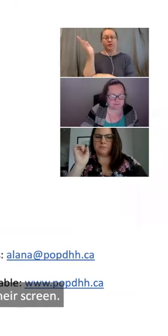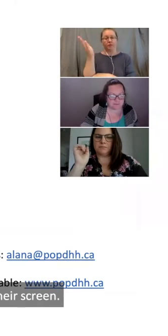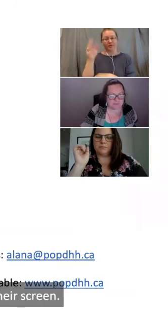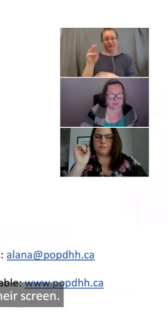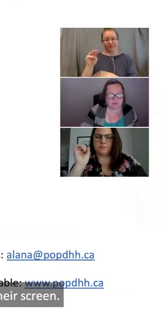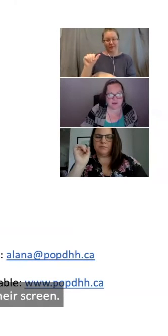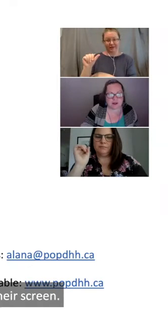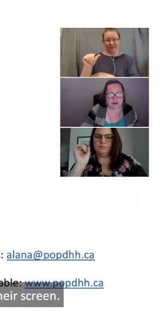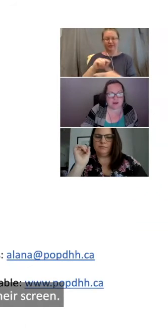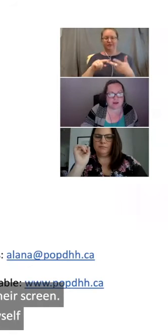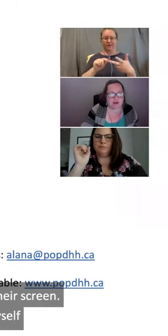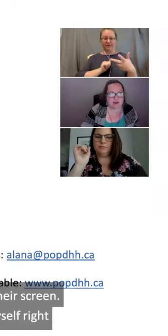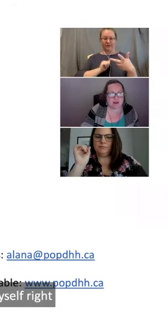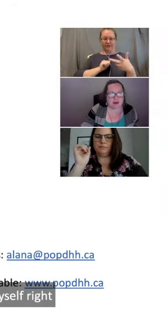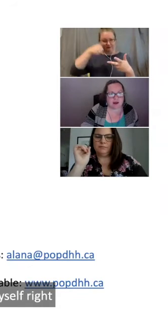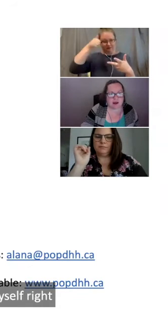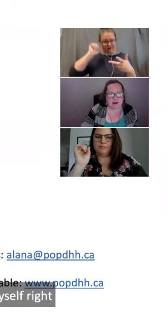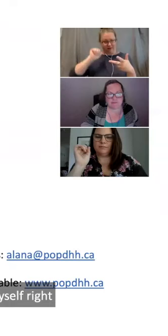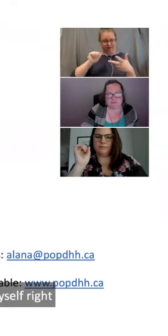now.